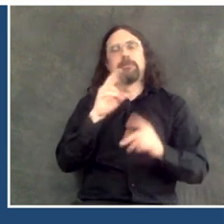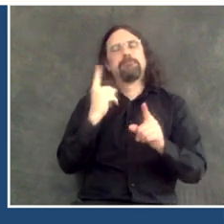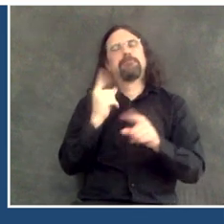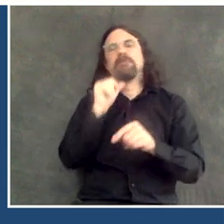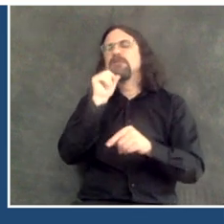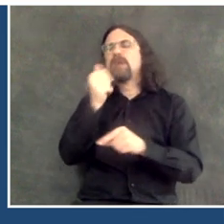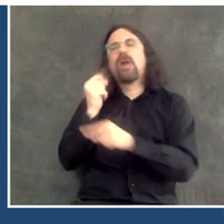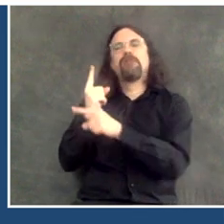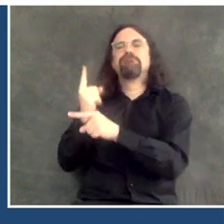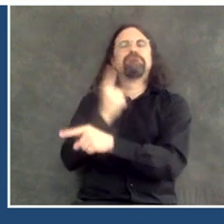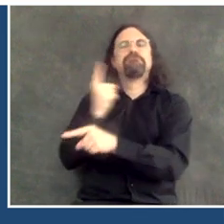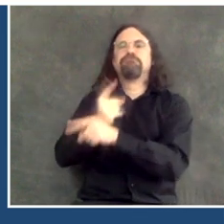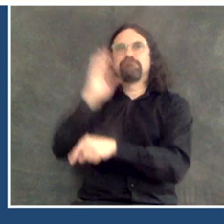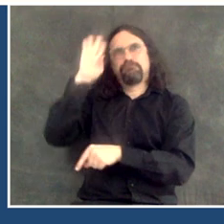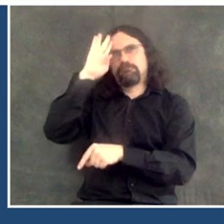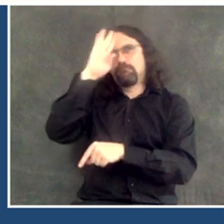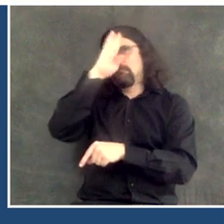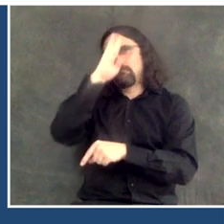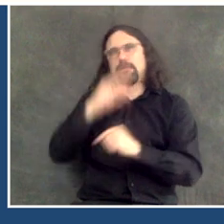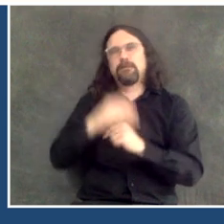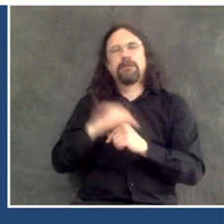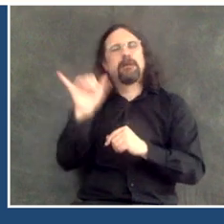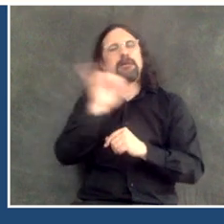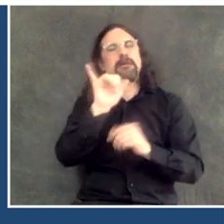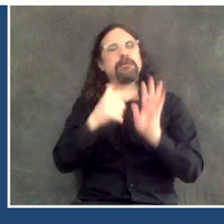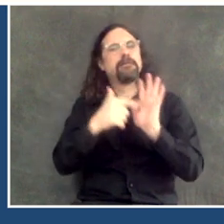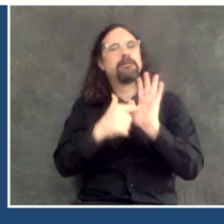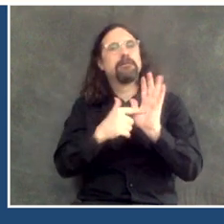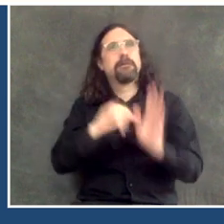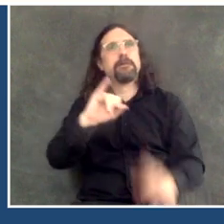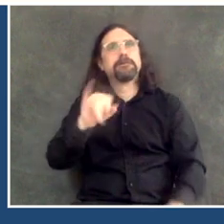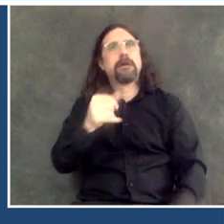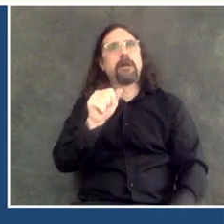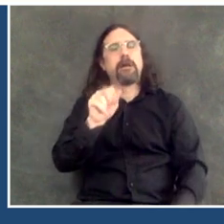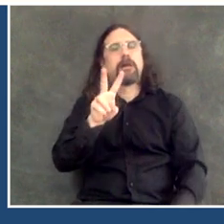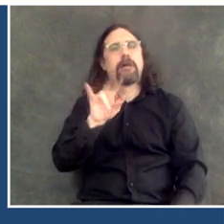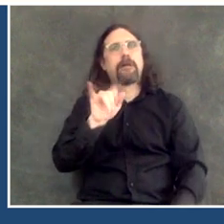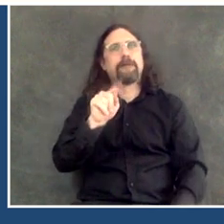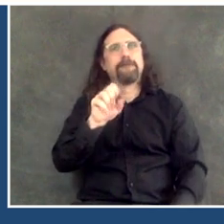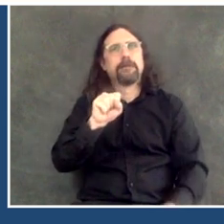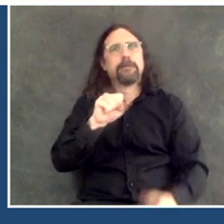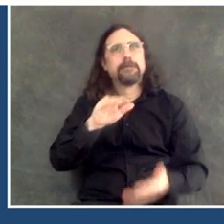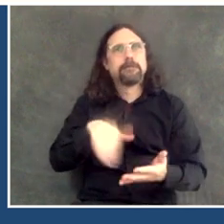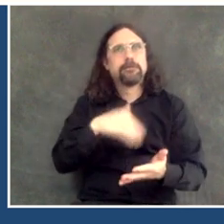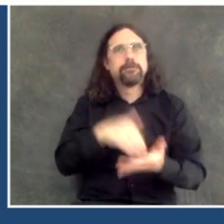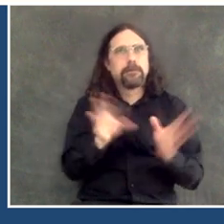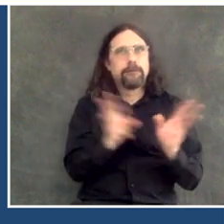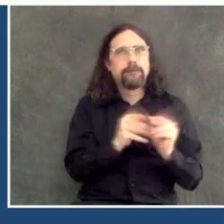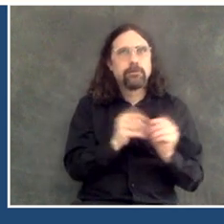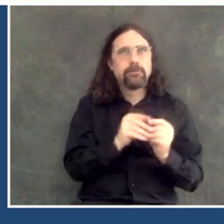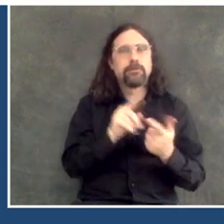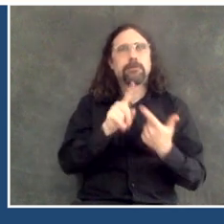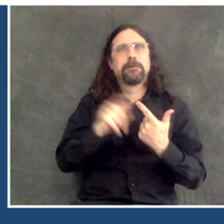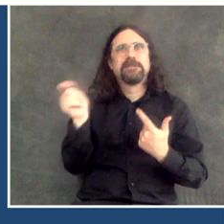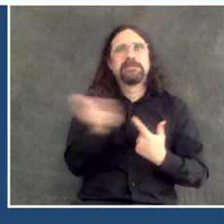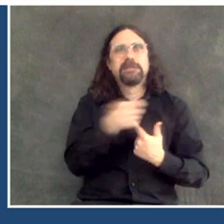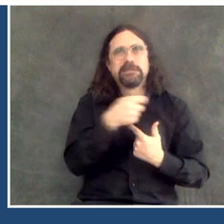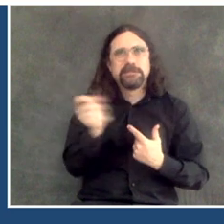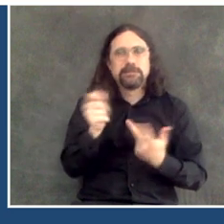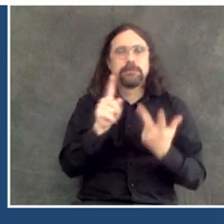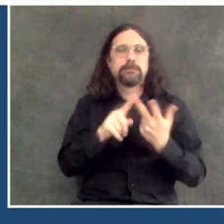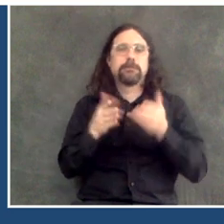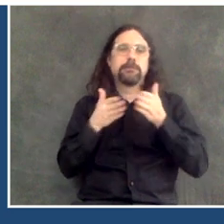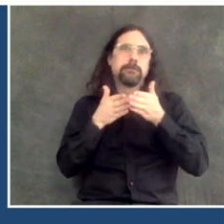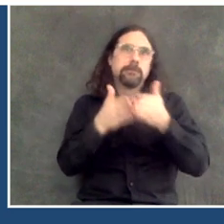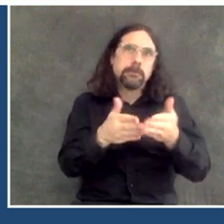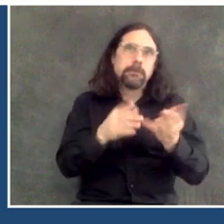Billie Jean King Tennis Center. We're going to be in the Brooklyn Cruise Terminal. We're going to be in hotels all over the city, whole hotels converted to